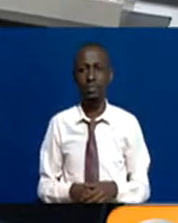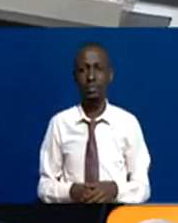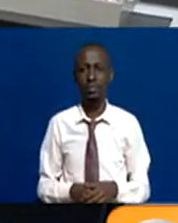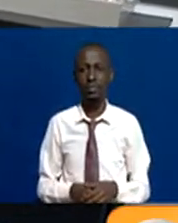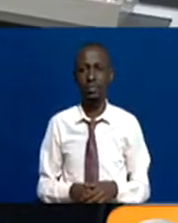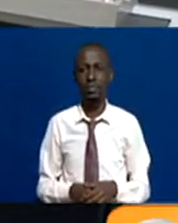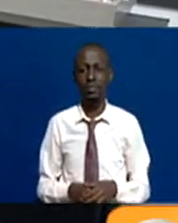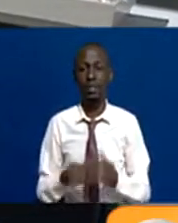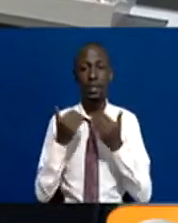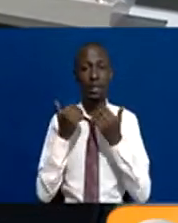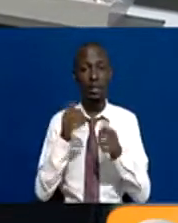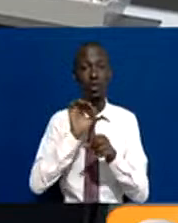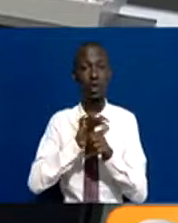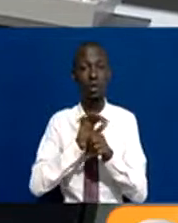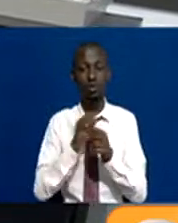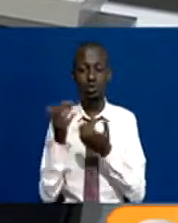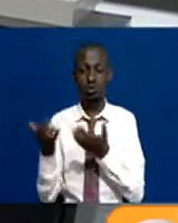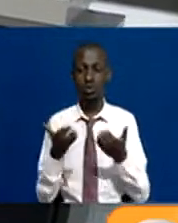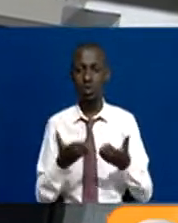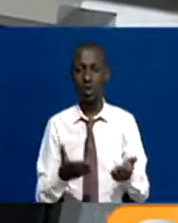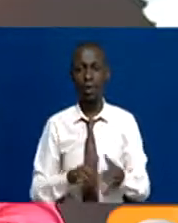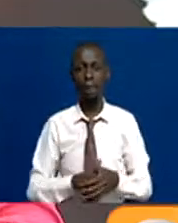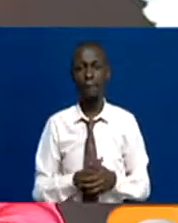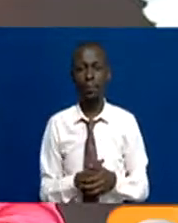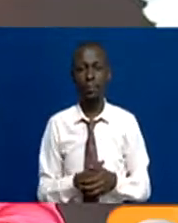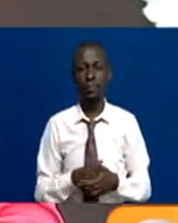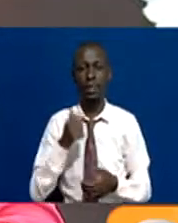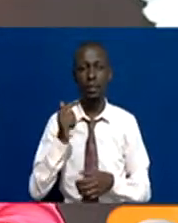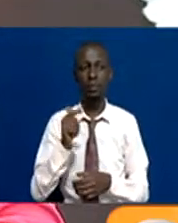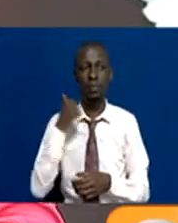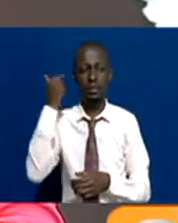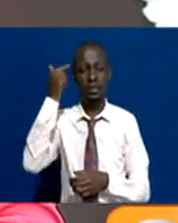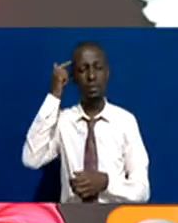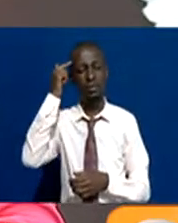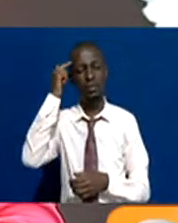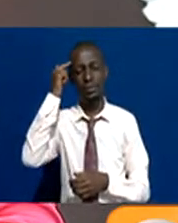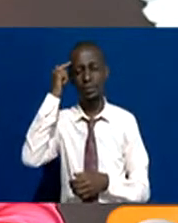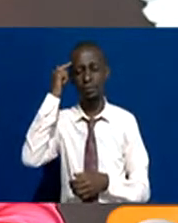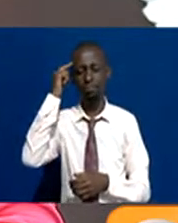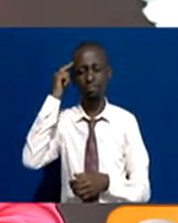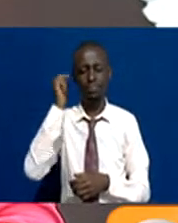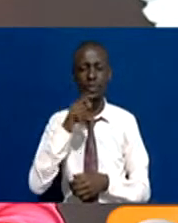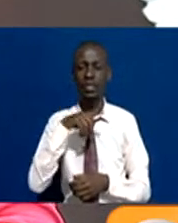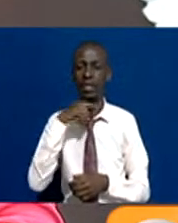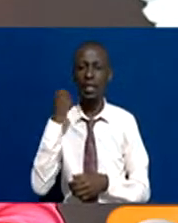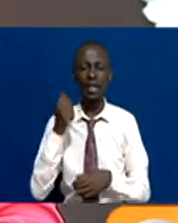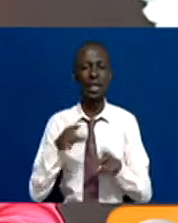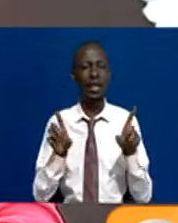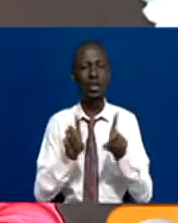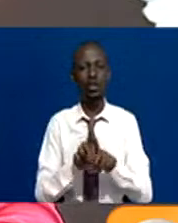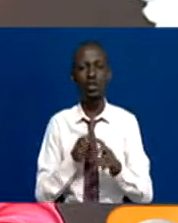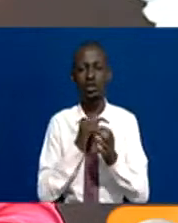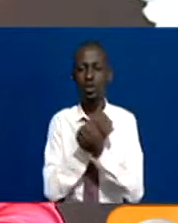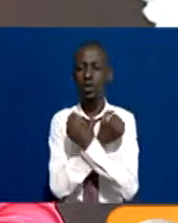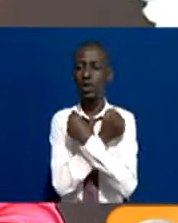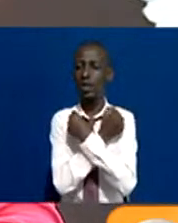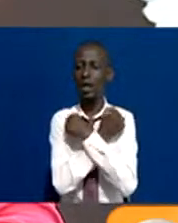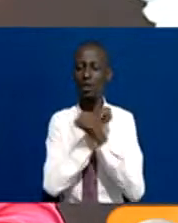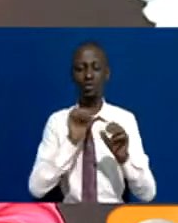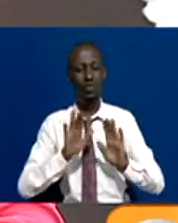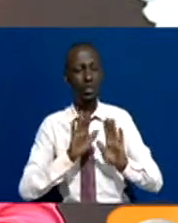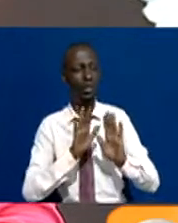Thank you so much for having me on set. I think I like and I love the fact that she walked away.